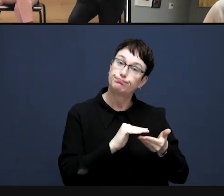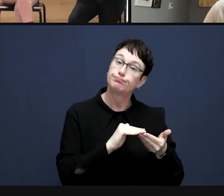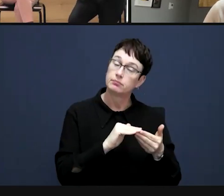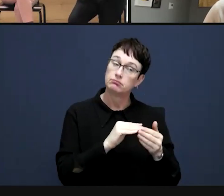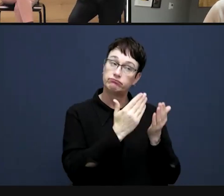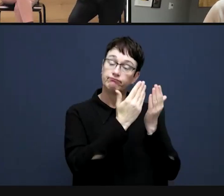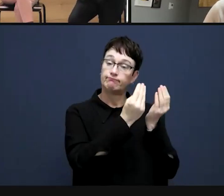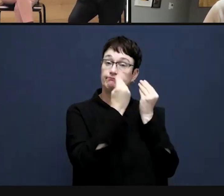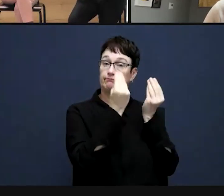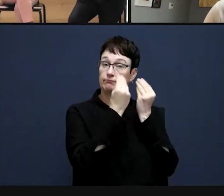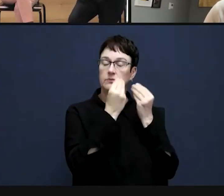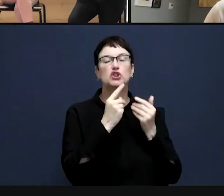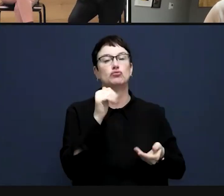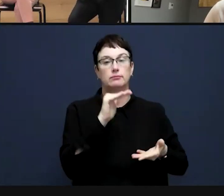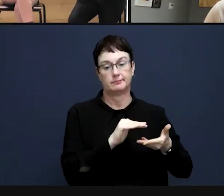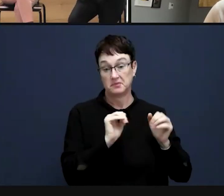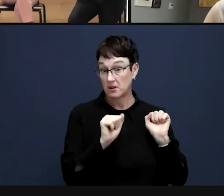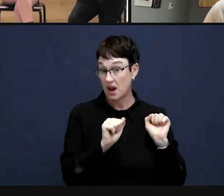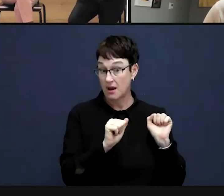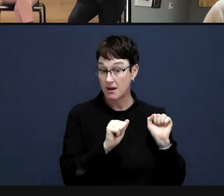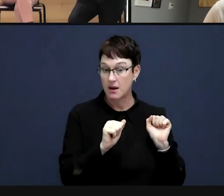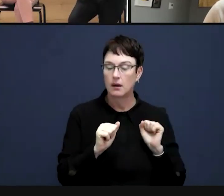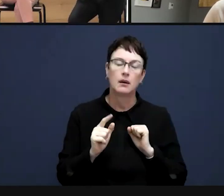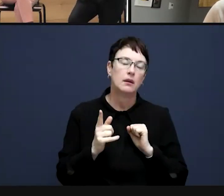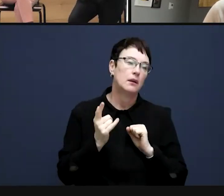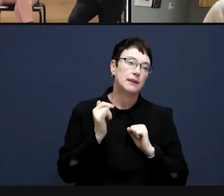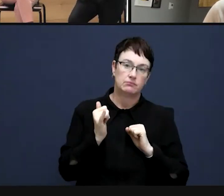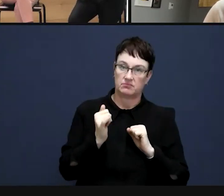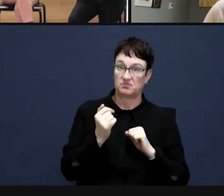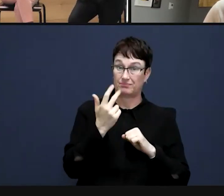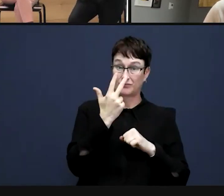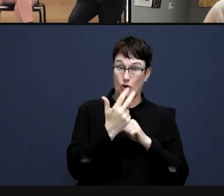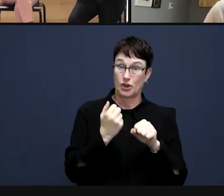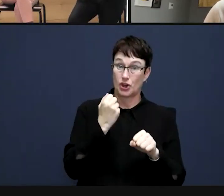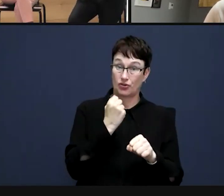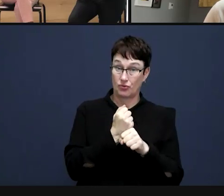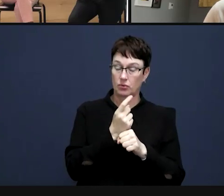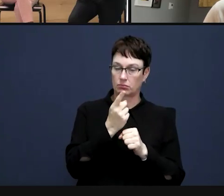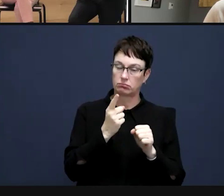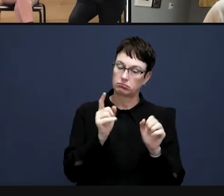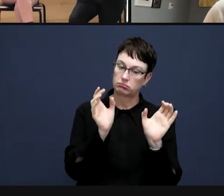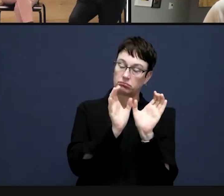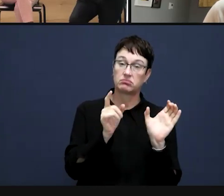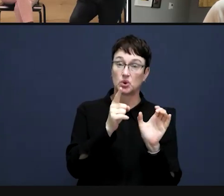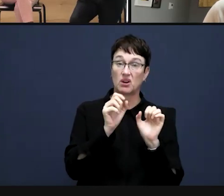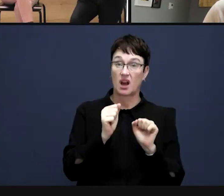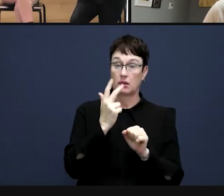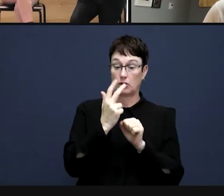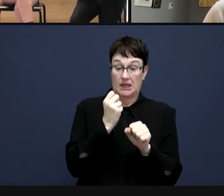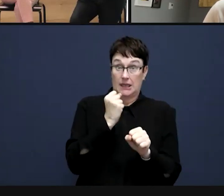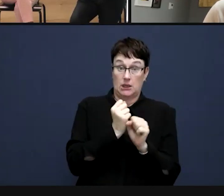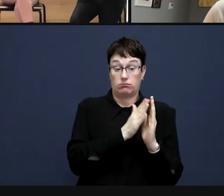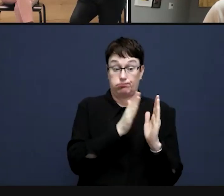because within 3 years as you're certified, you have two options: either retake the exam, or you can actually